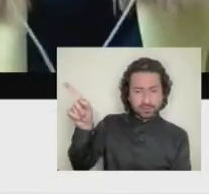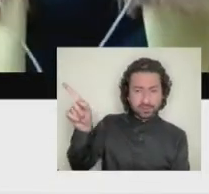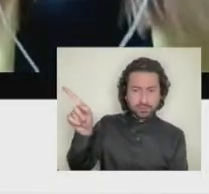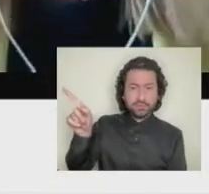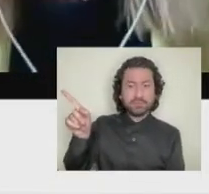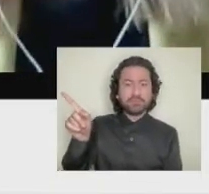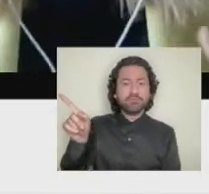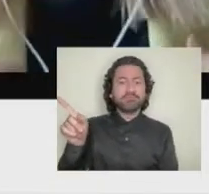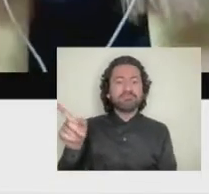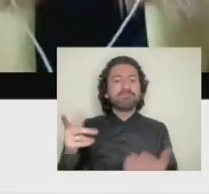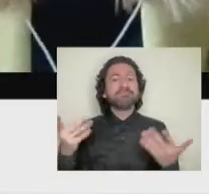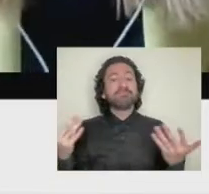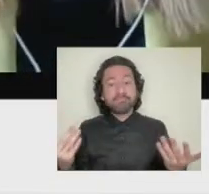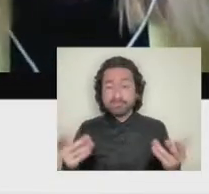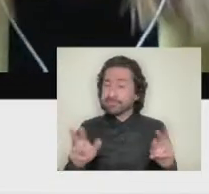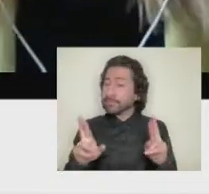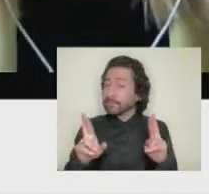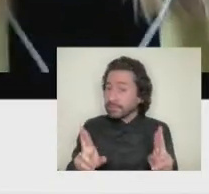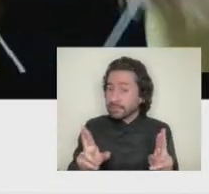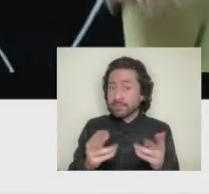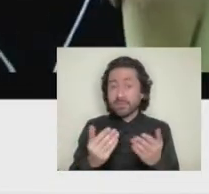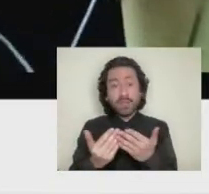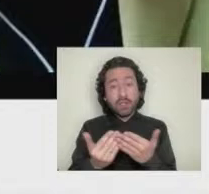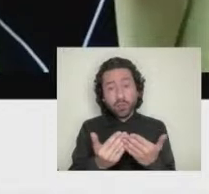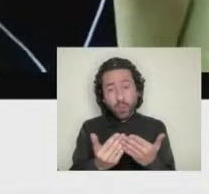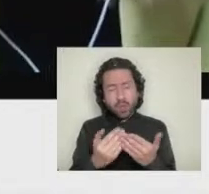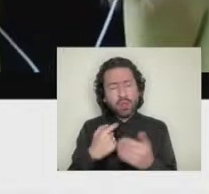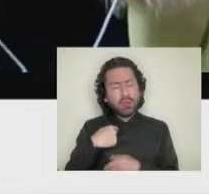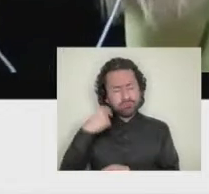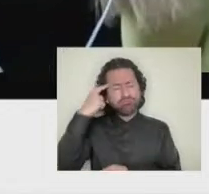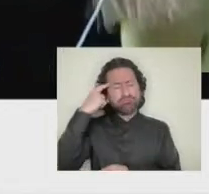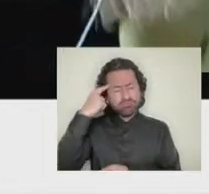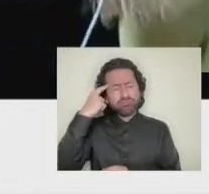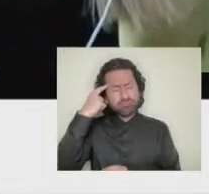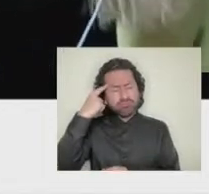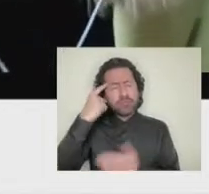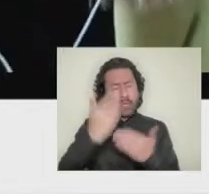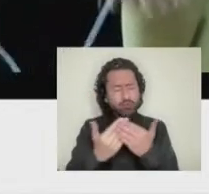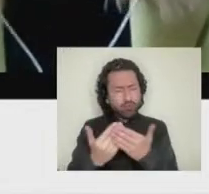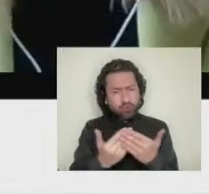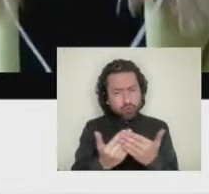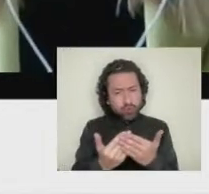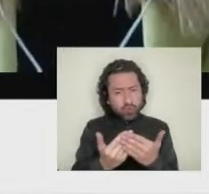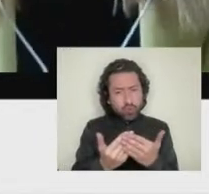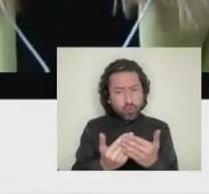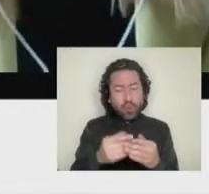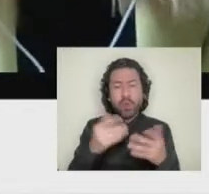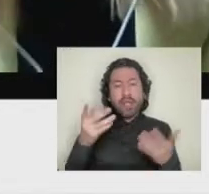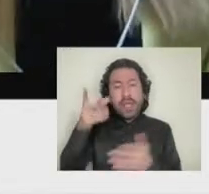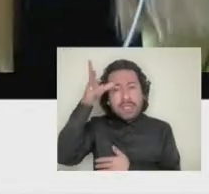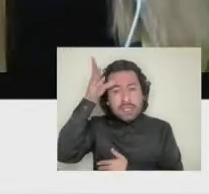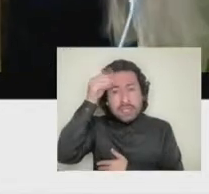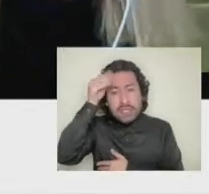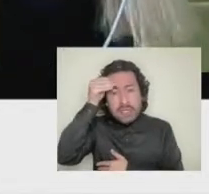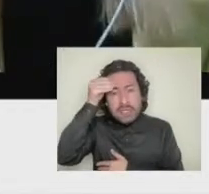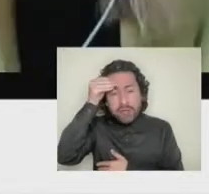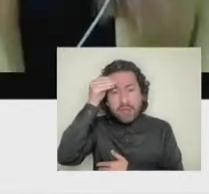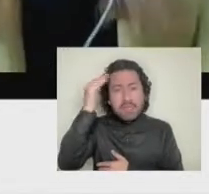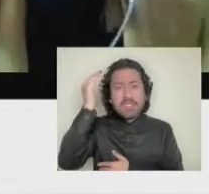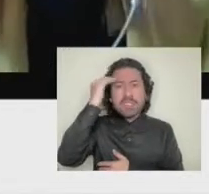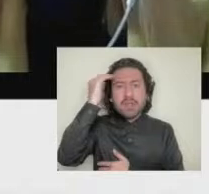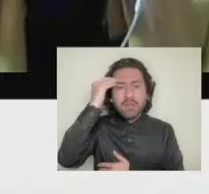in France, in the higher schools in France. I believe in a school where the knowledge is